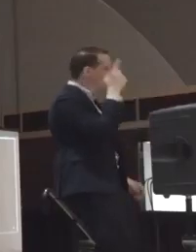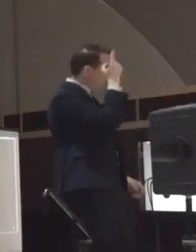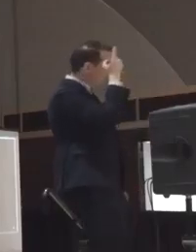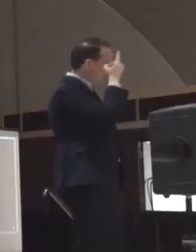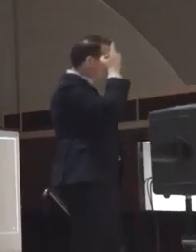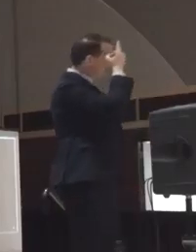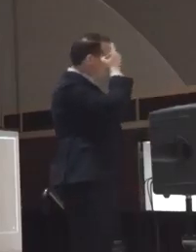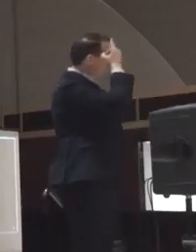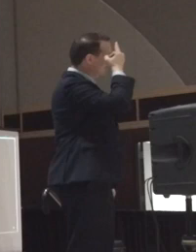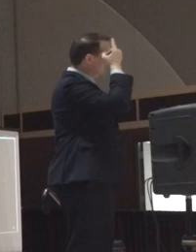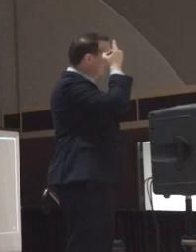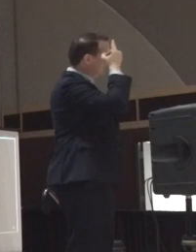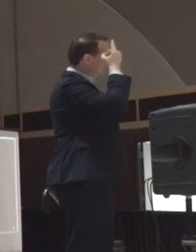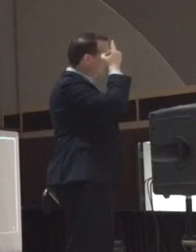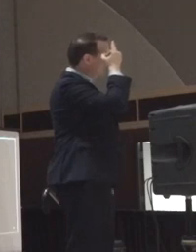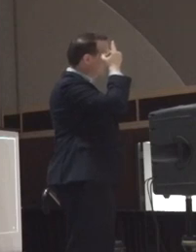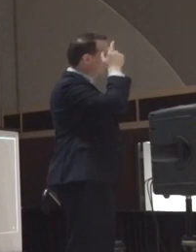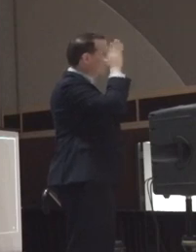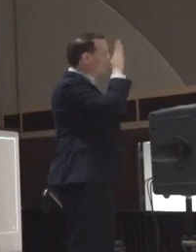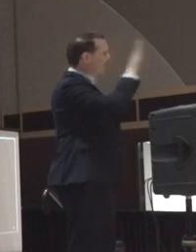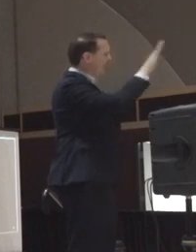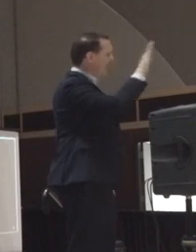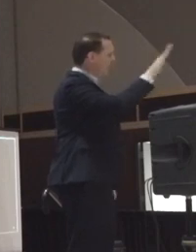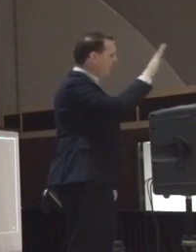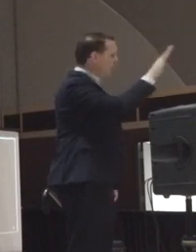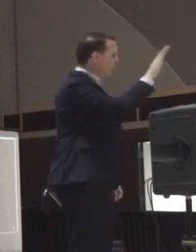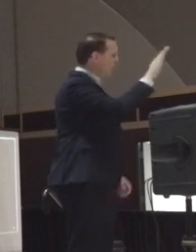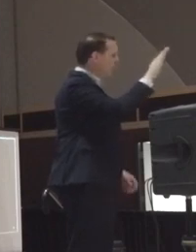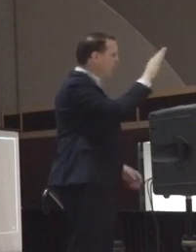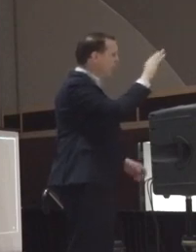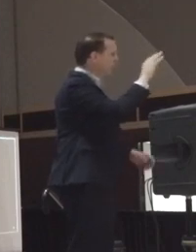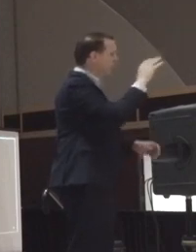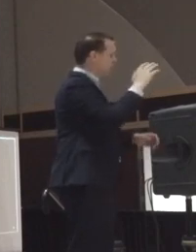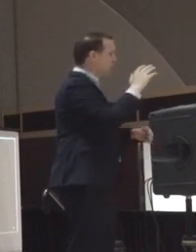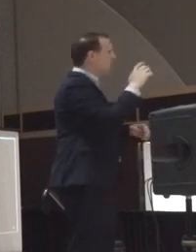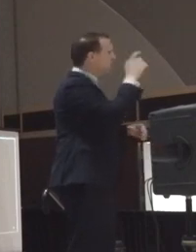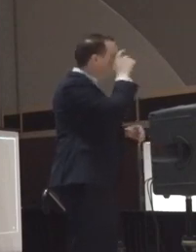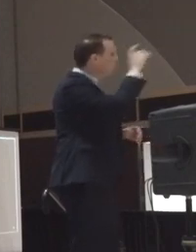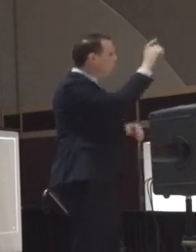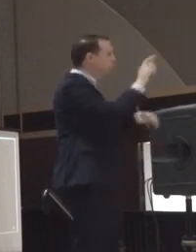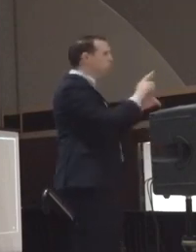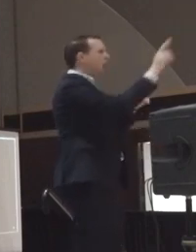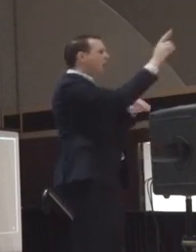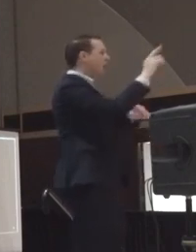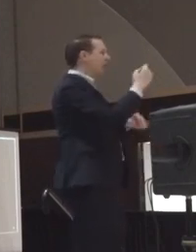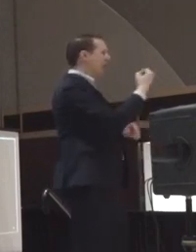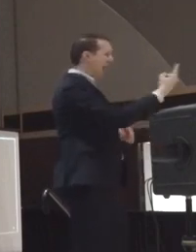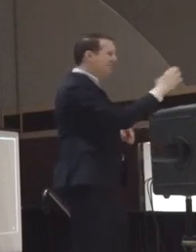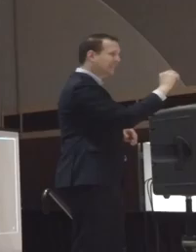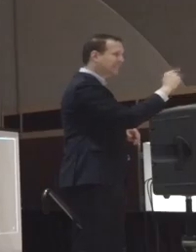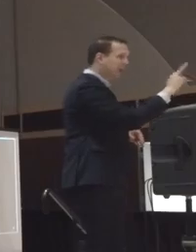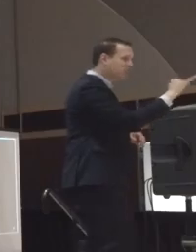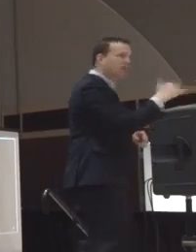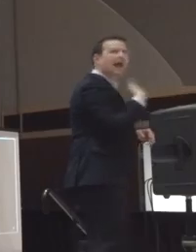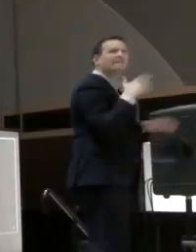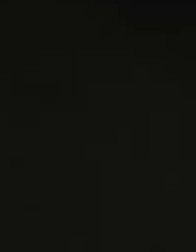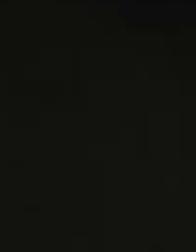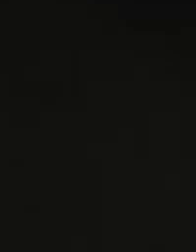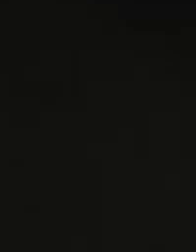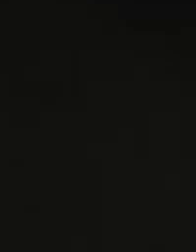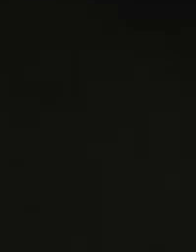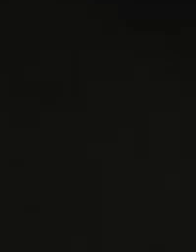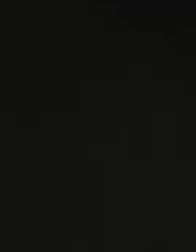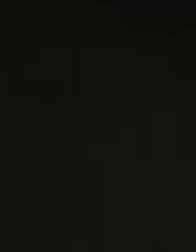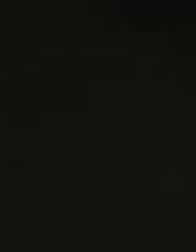about their moonshot, 11th century moonshot, the flying buttress system, so it